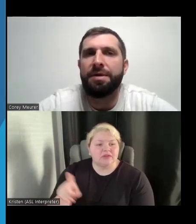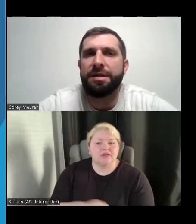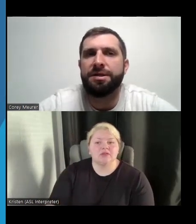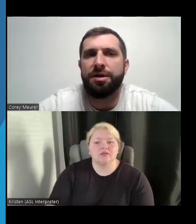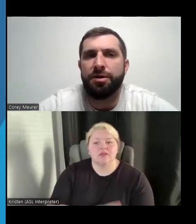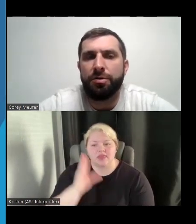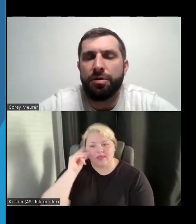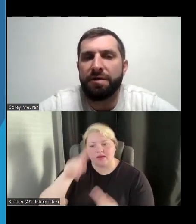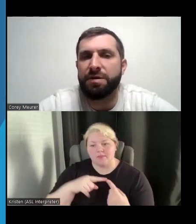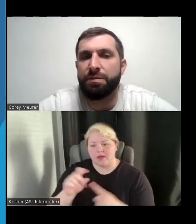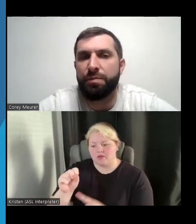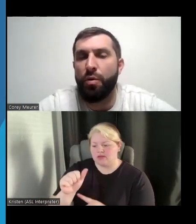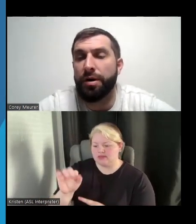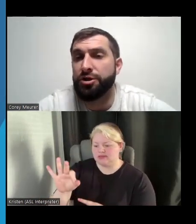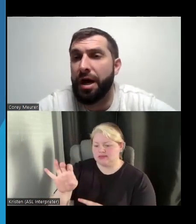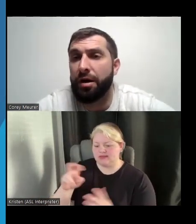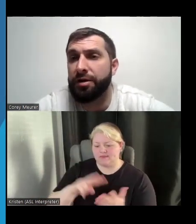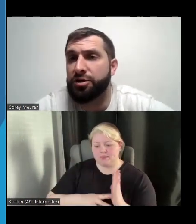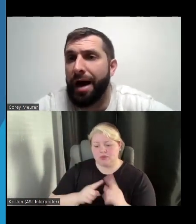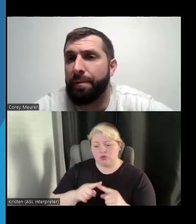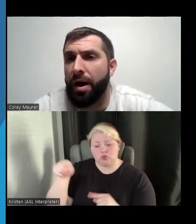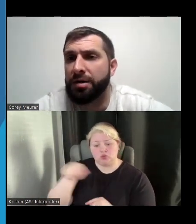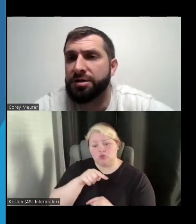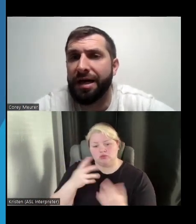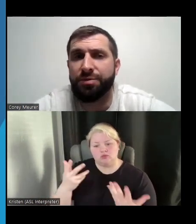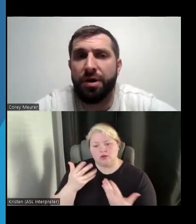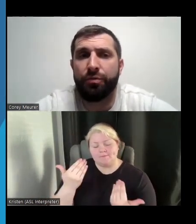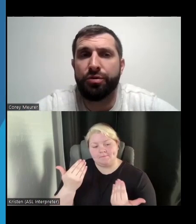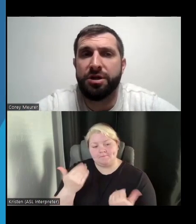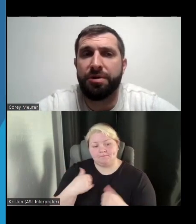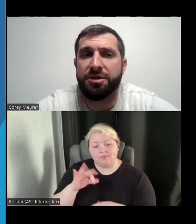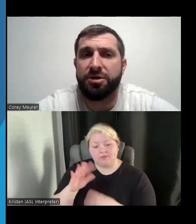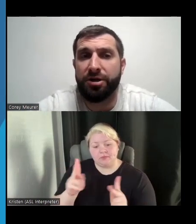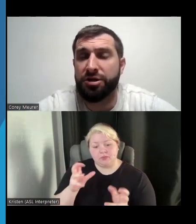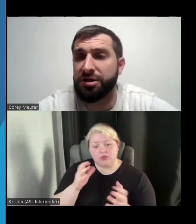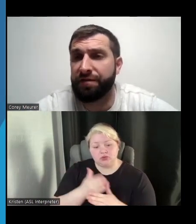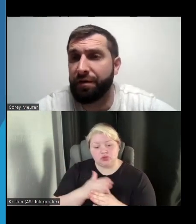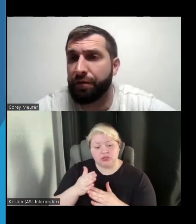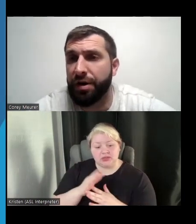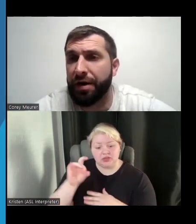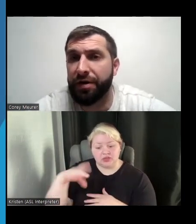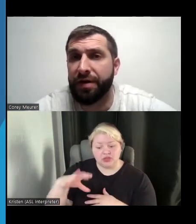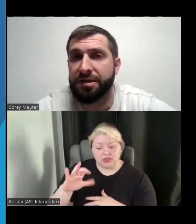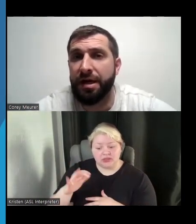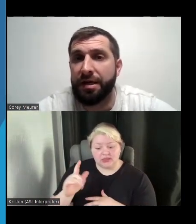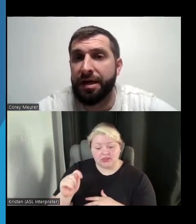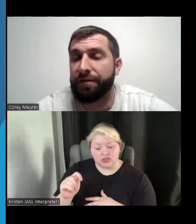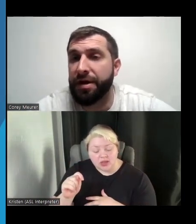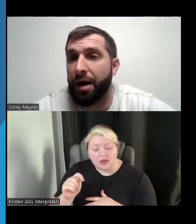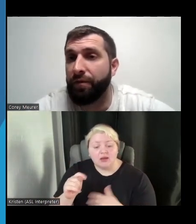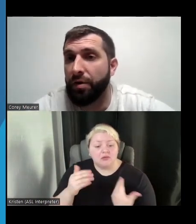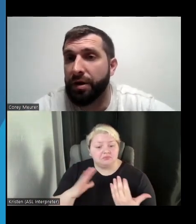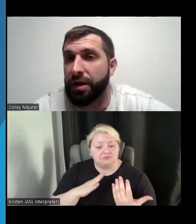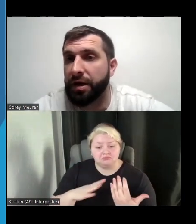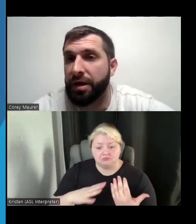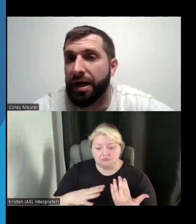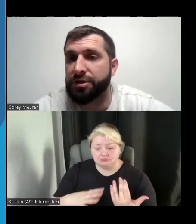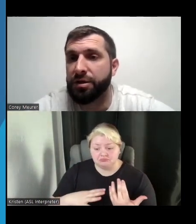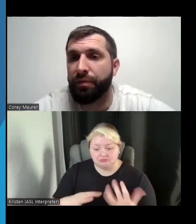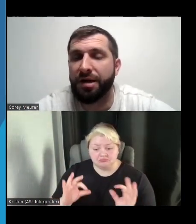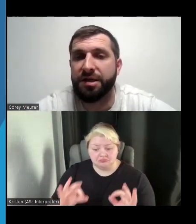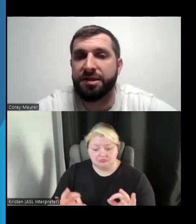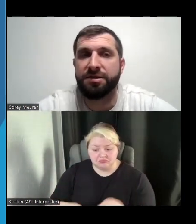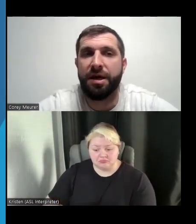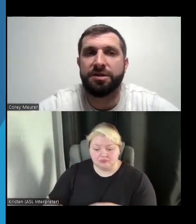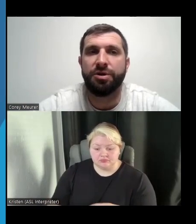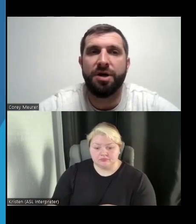what that means to you. If some people want to share in the chat box as we go through some of these questions, feel free. I think that's definitely helpful and can engage